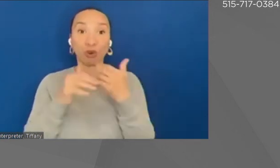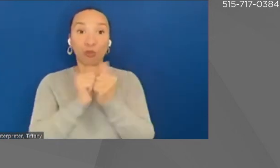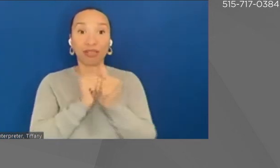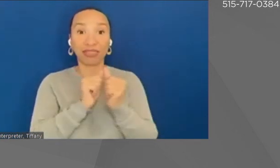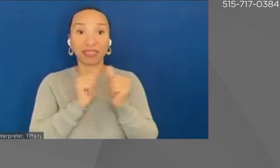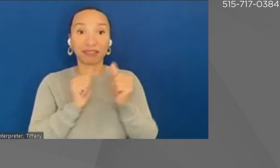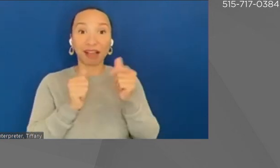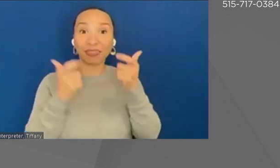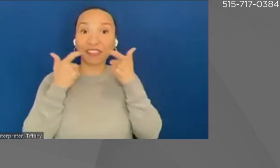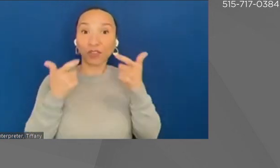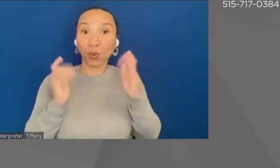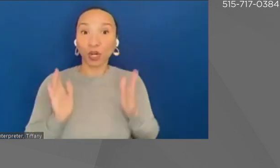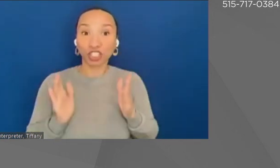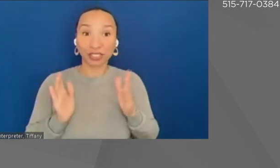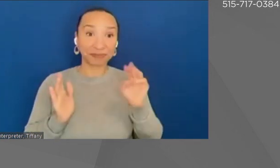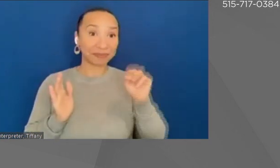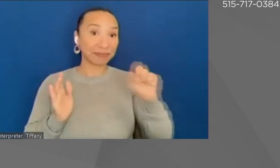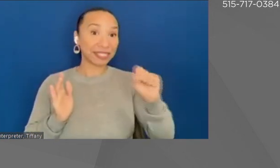Yoder.